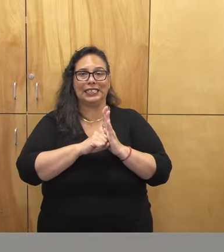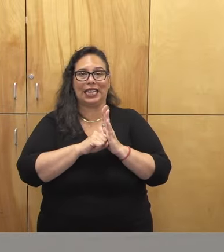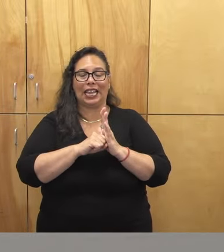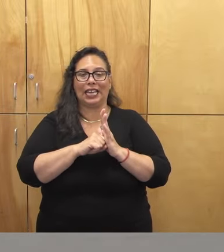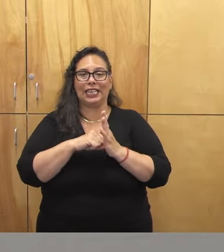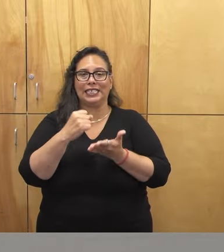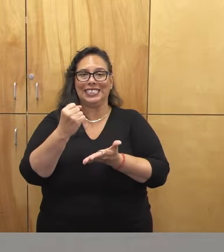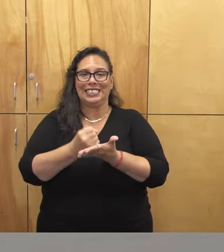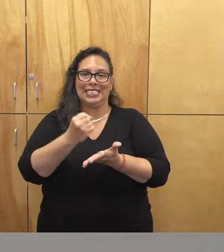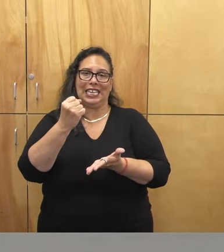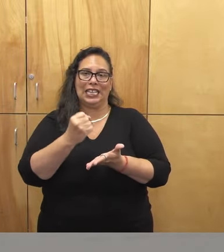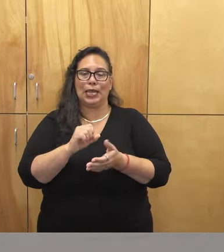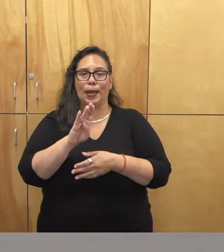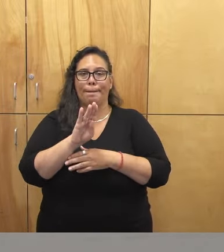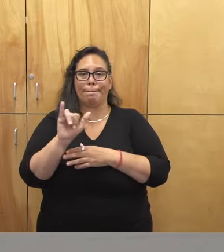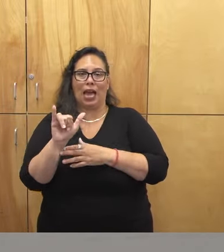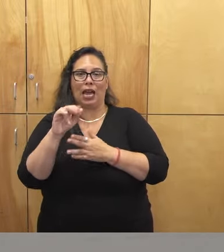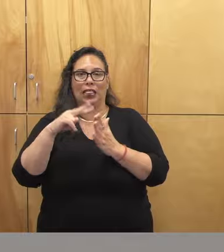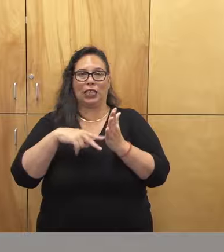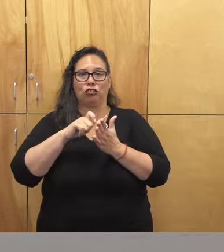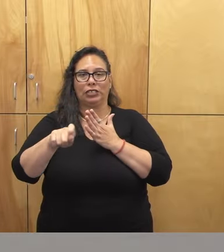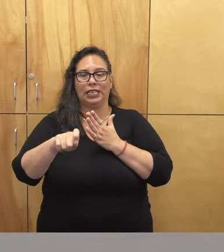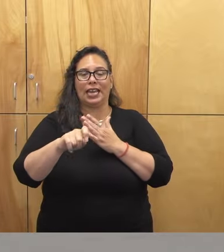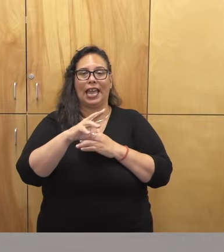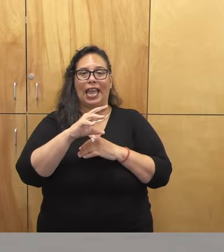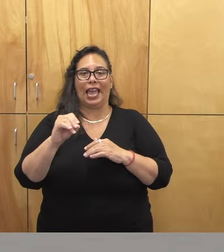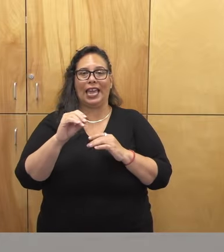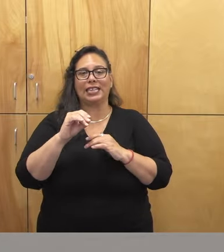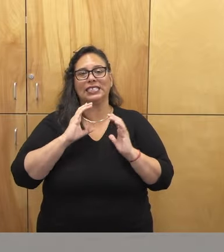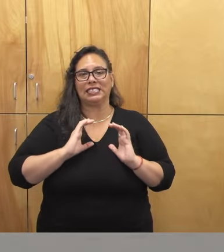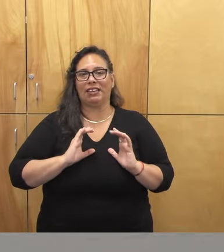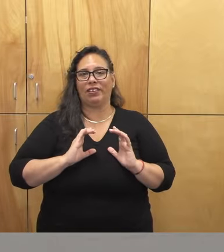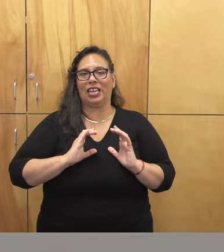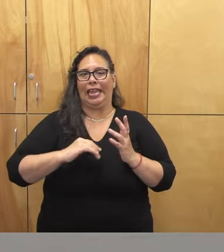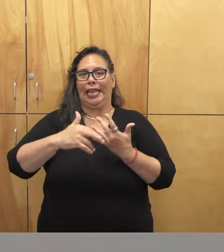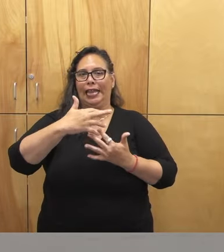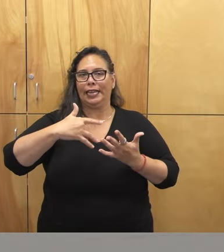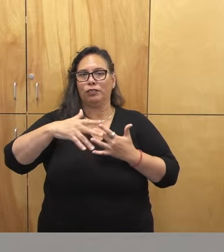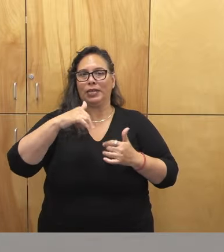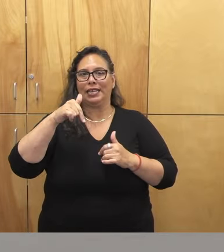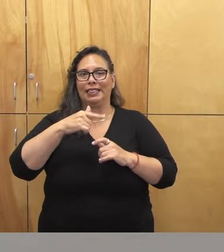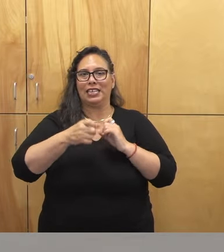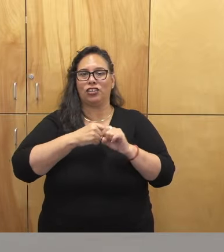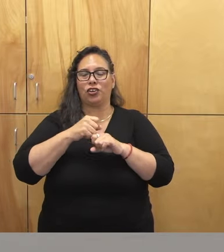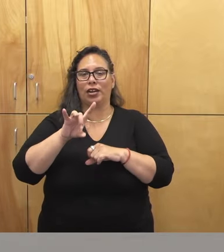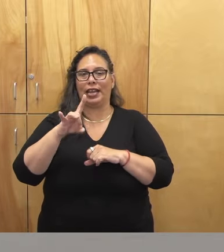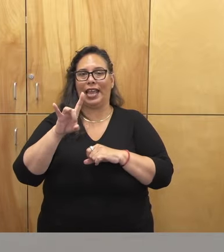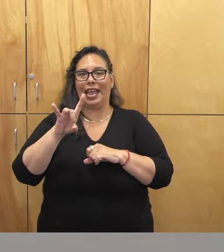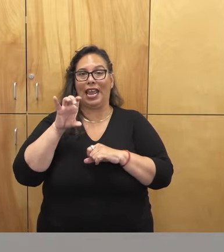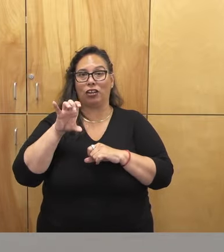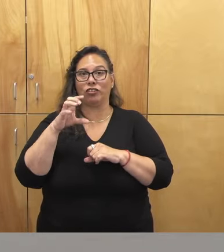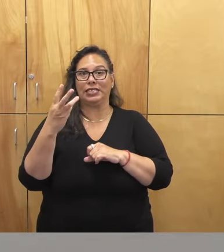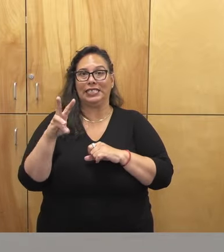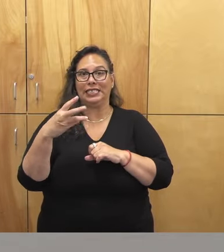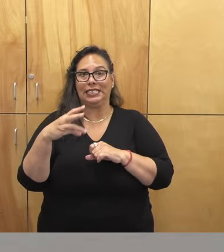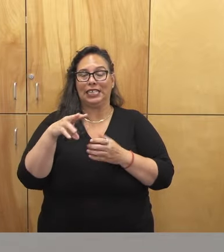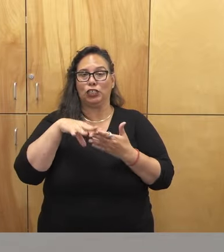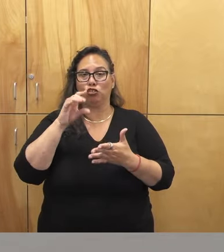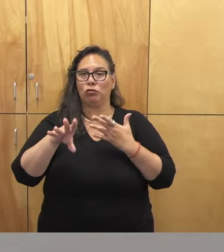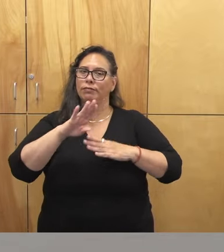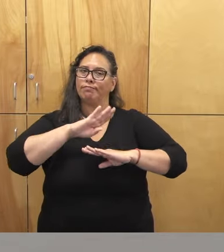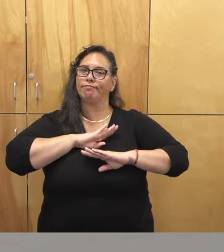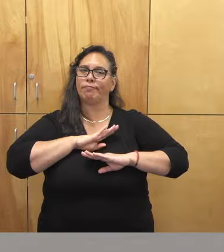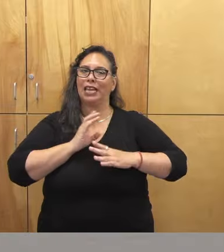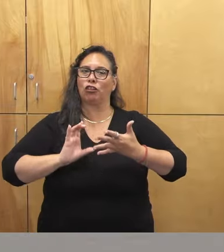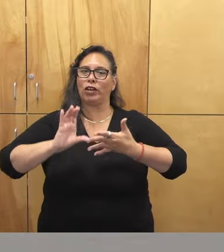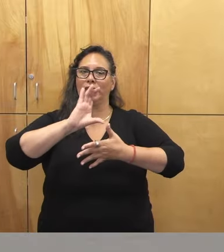biliteracy and the state seal of civic engagement. And this year, 816 students met the criteria for